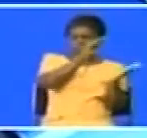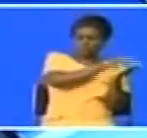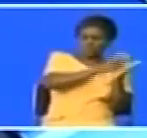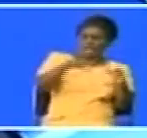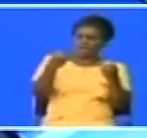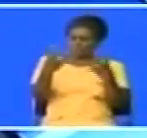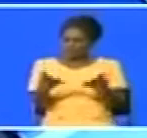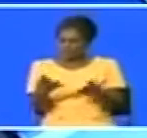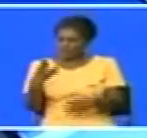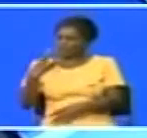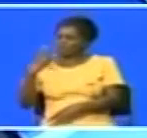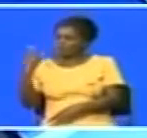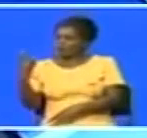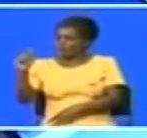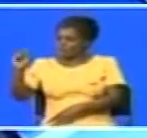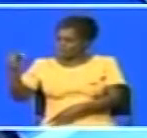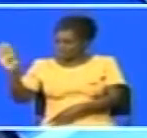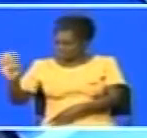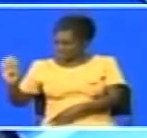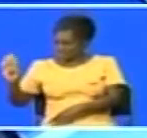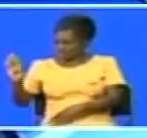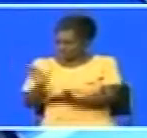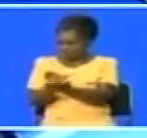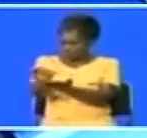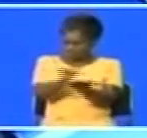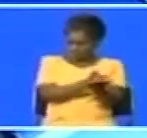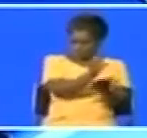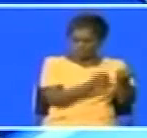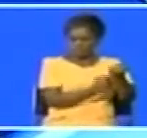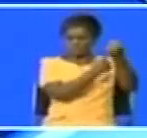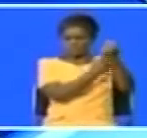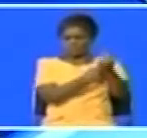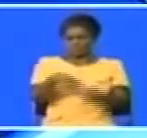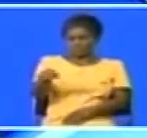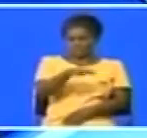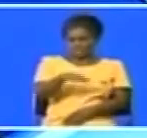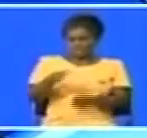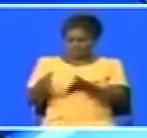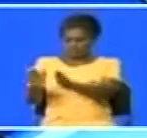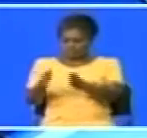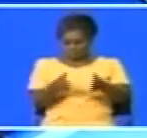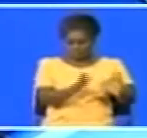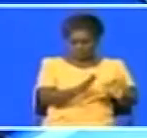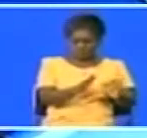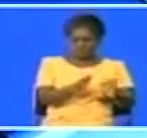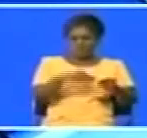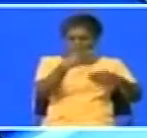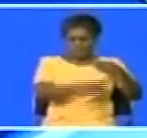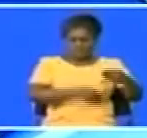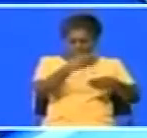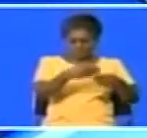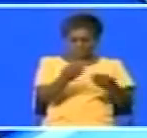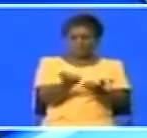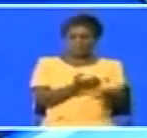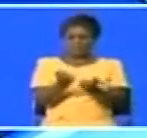translating to about 4 billion shillings. The funds will be channeled towards support of regional infrastructure, manufacturing,